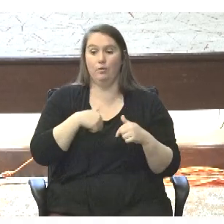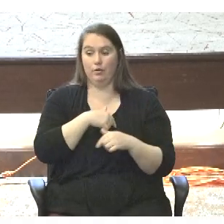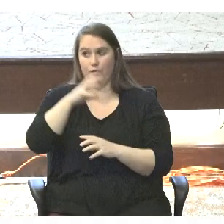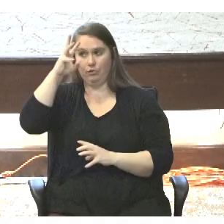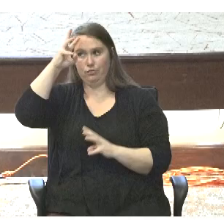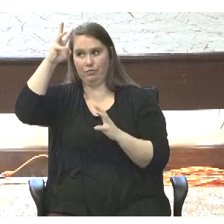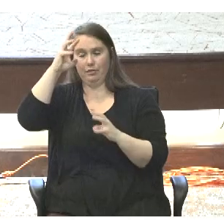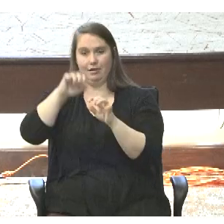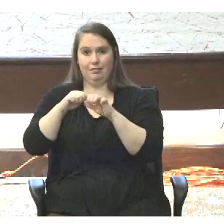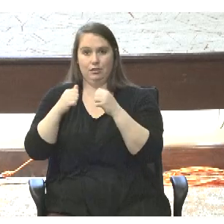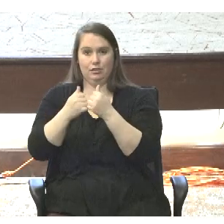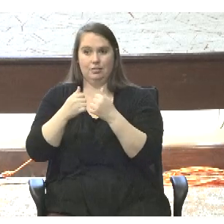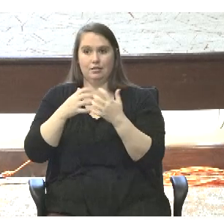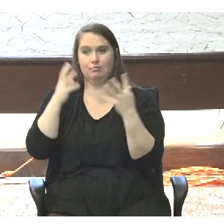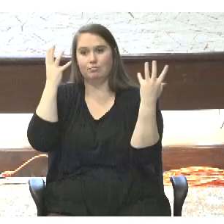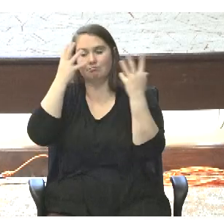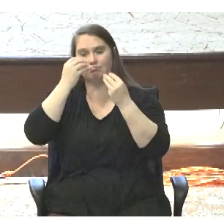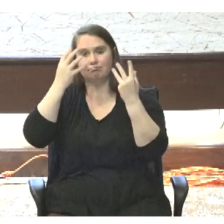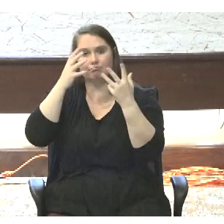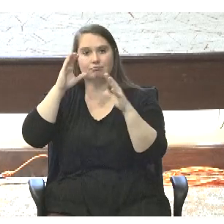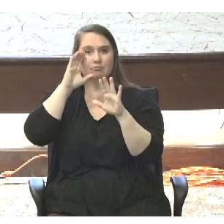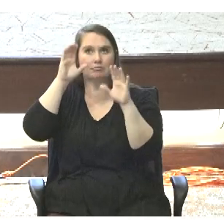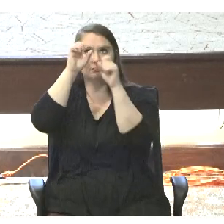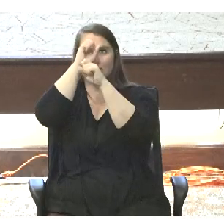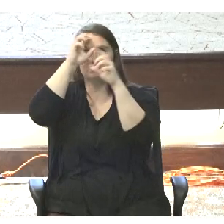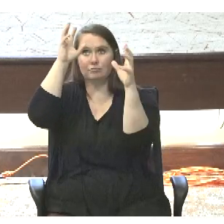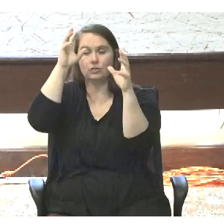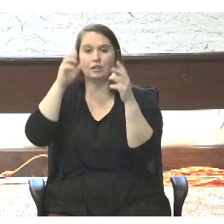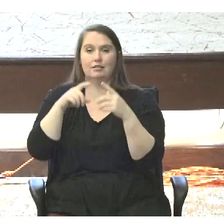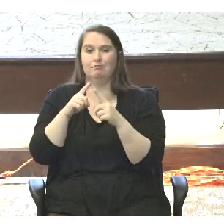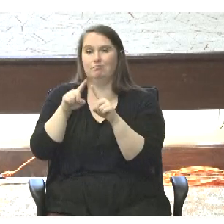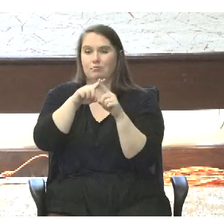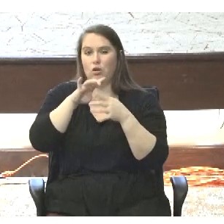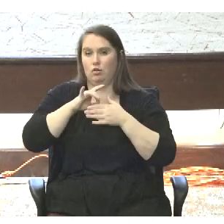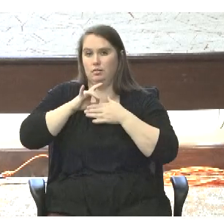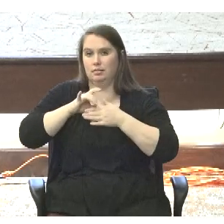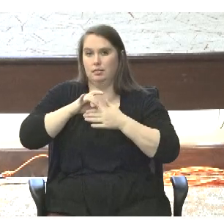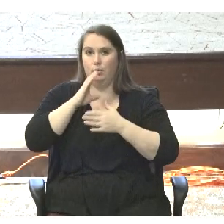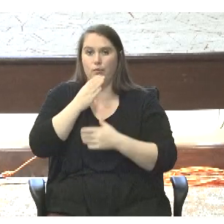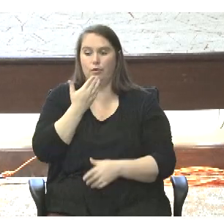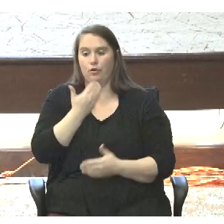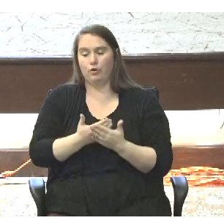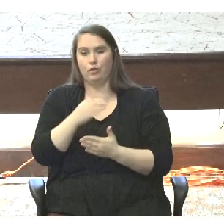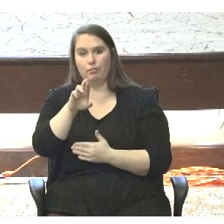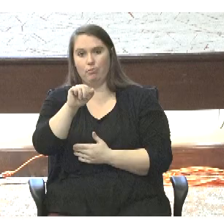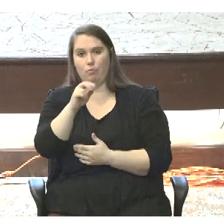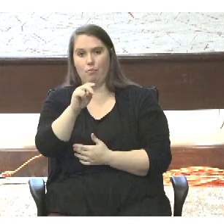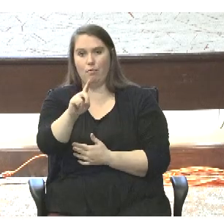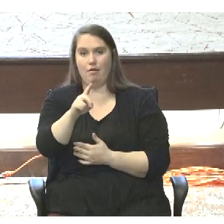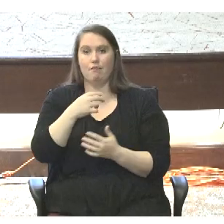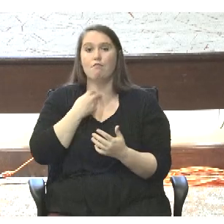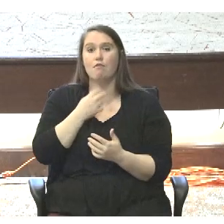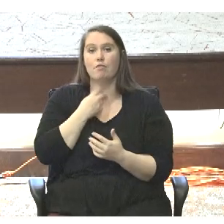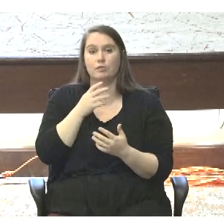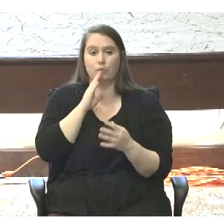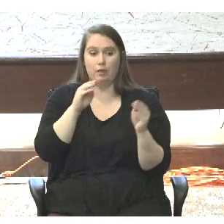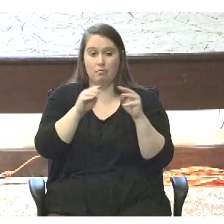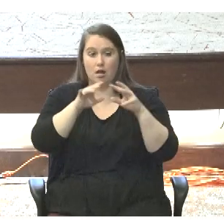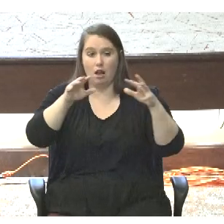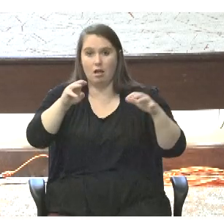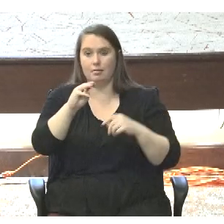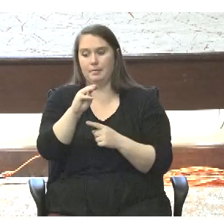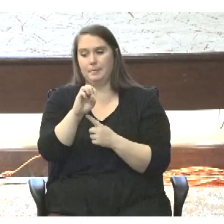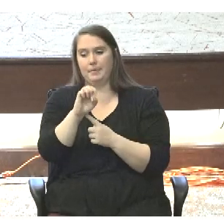agency utilizing really beautiful imagery and content to build out unique brand voices. We place media, both